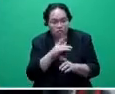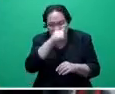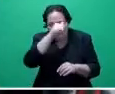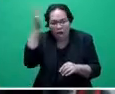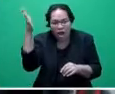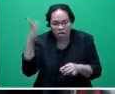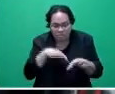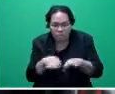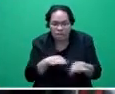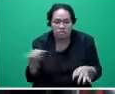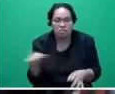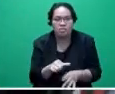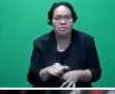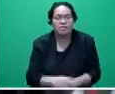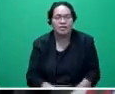fisheries.